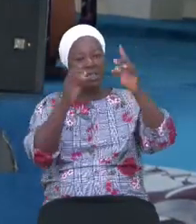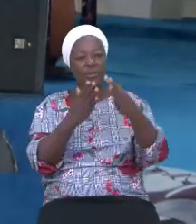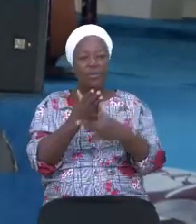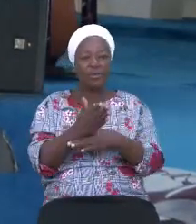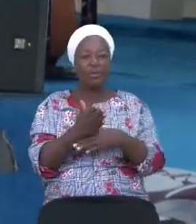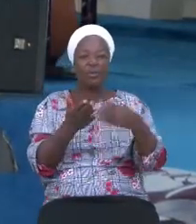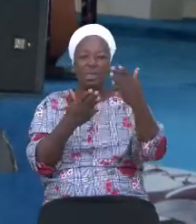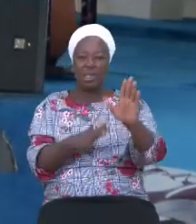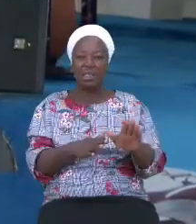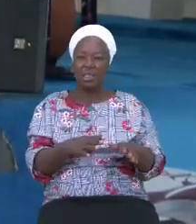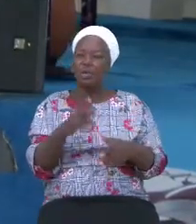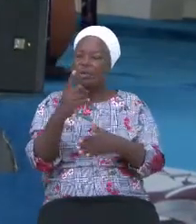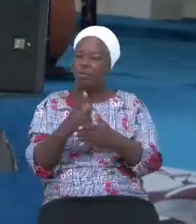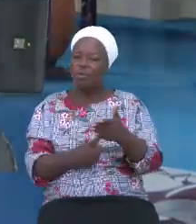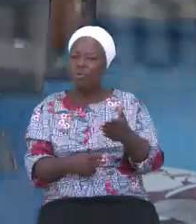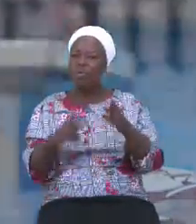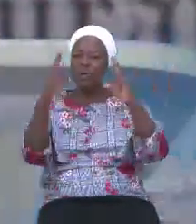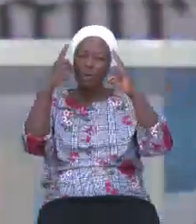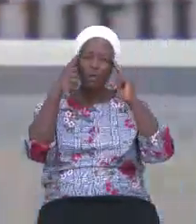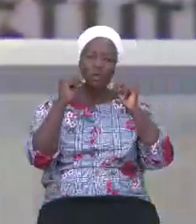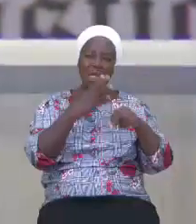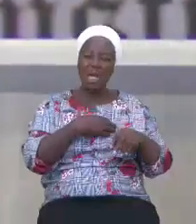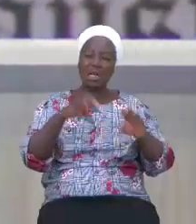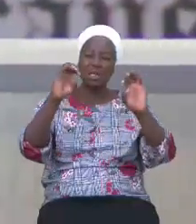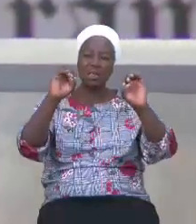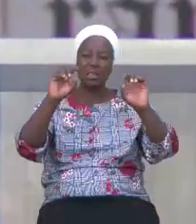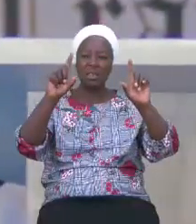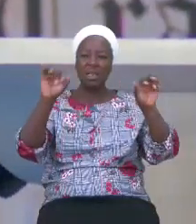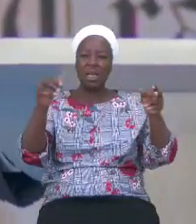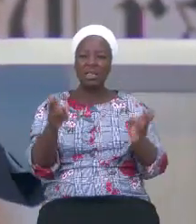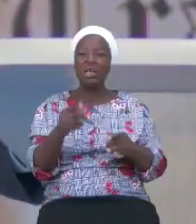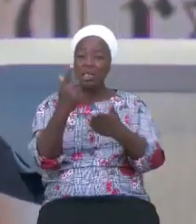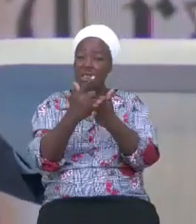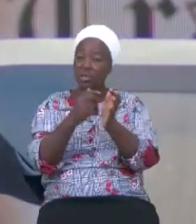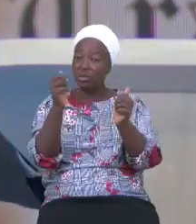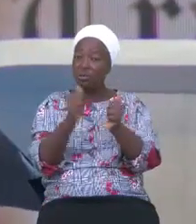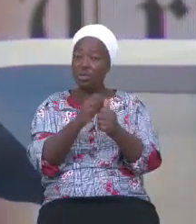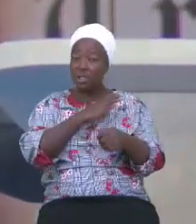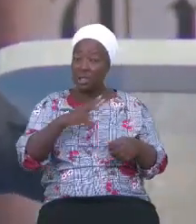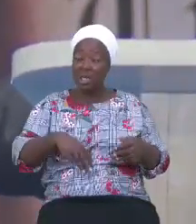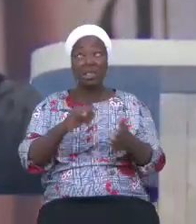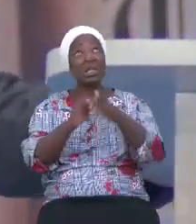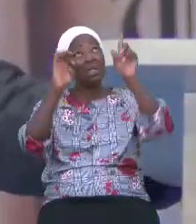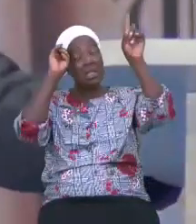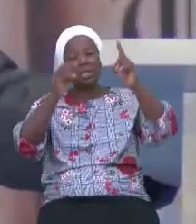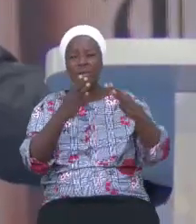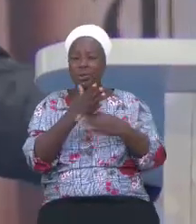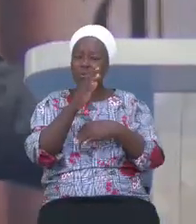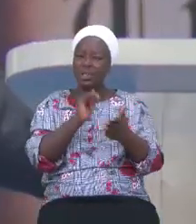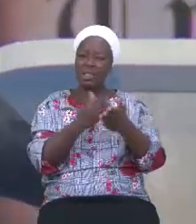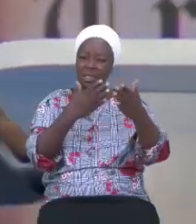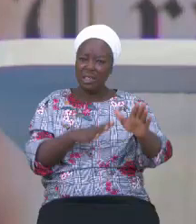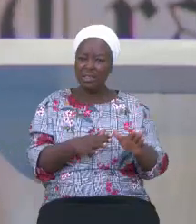death," what Moses and Elijah discussed with Christ, "that he, through that